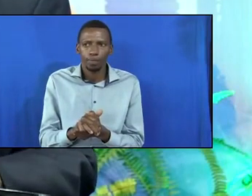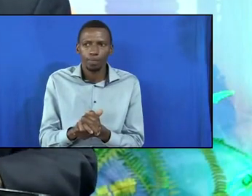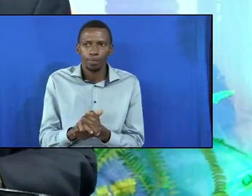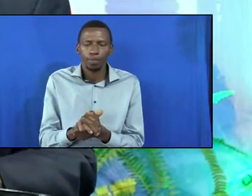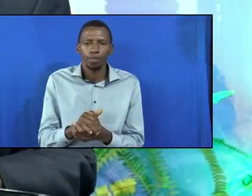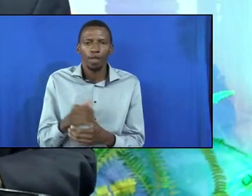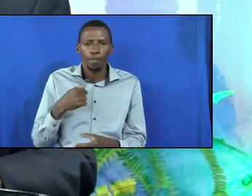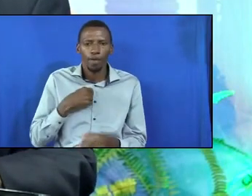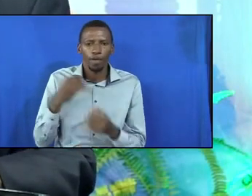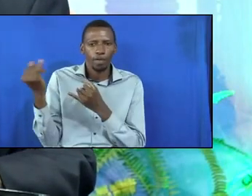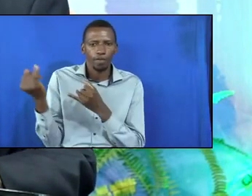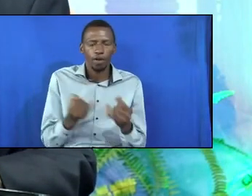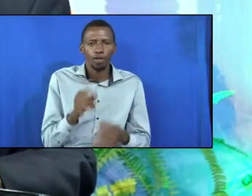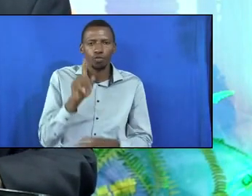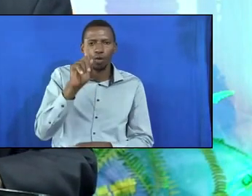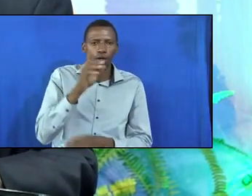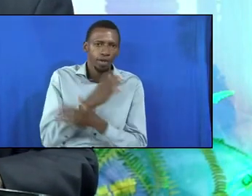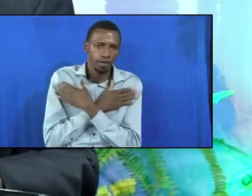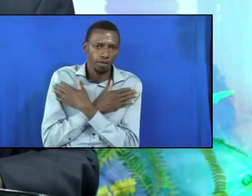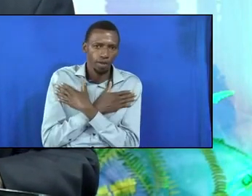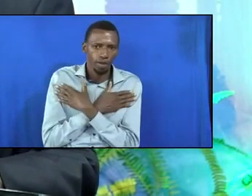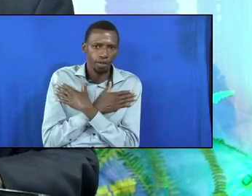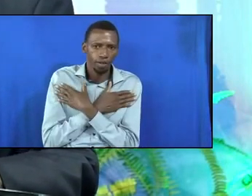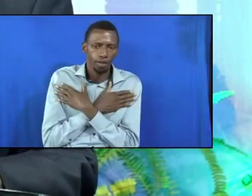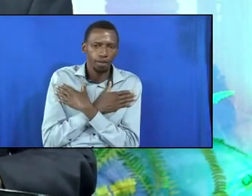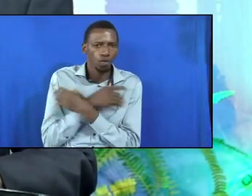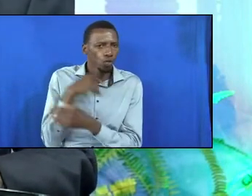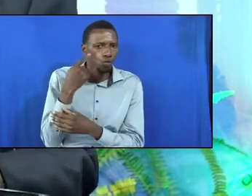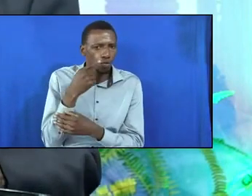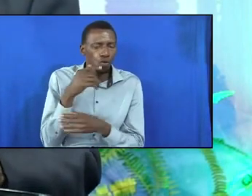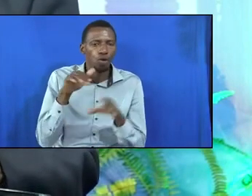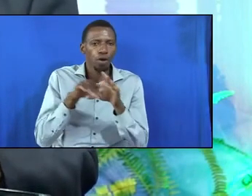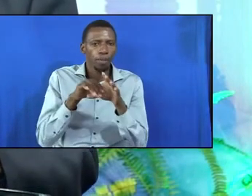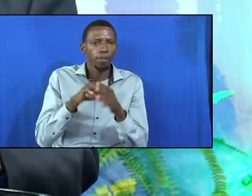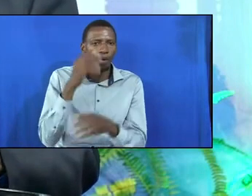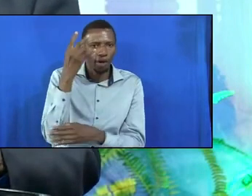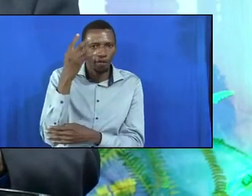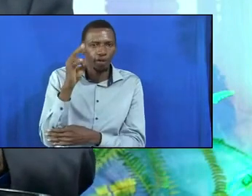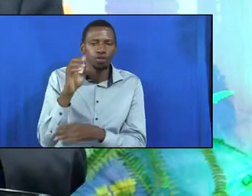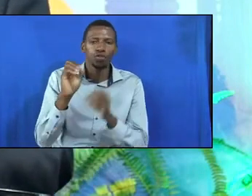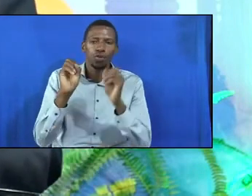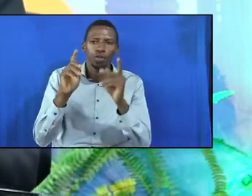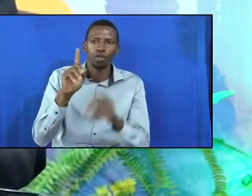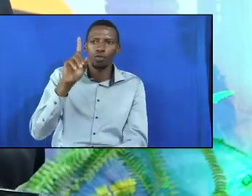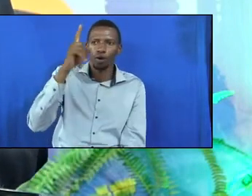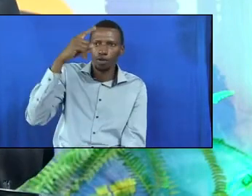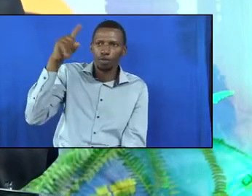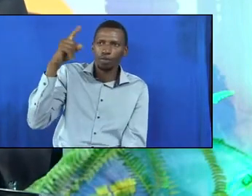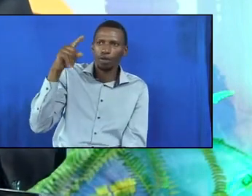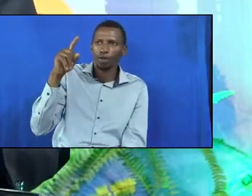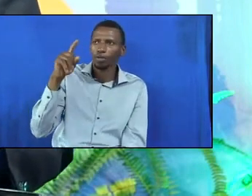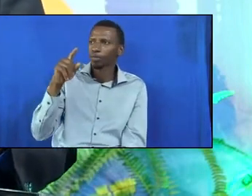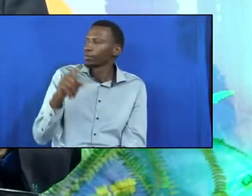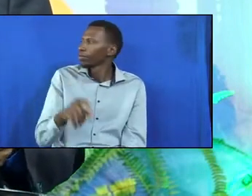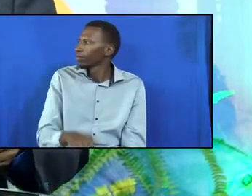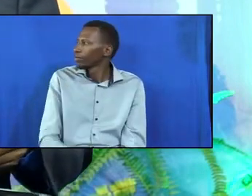friends? One. Category? Adventist. Okay, 1 mark for Prince.